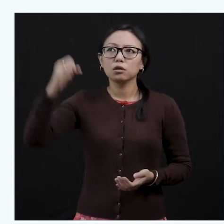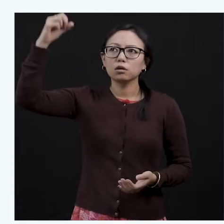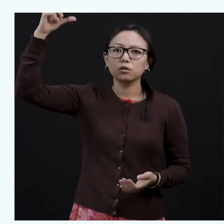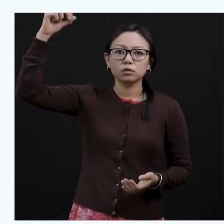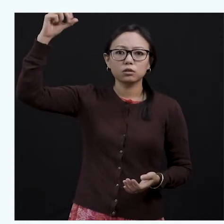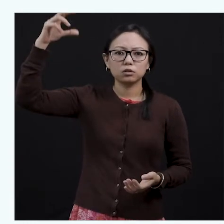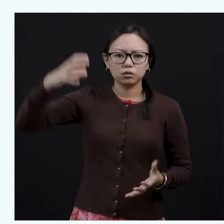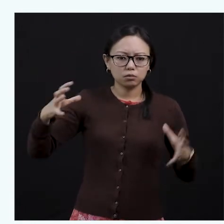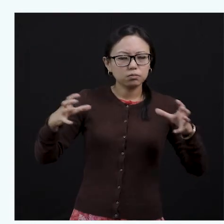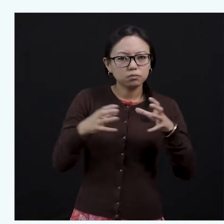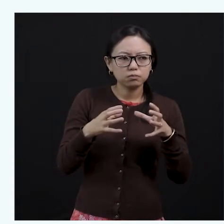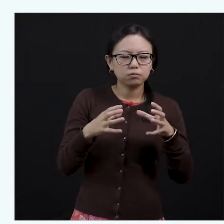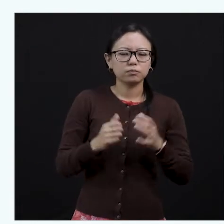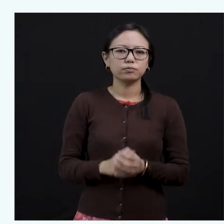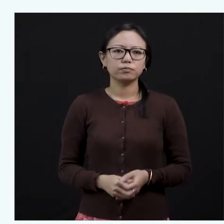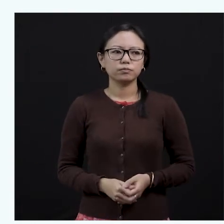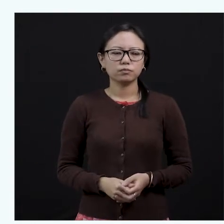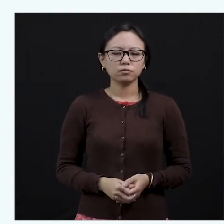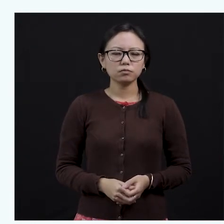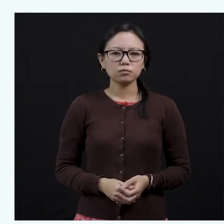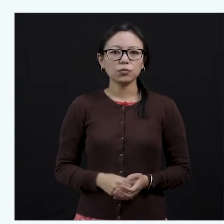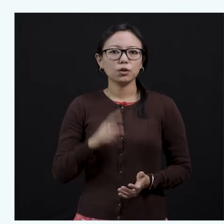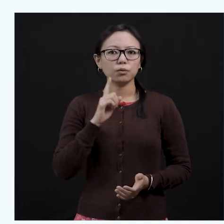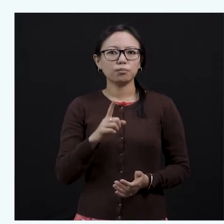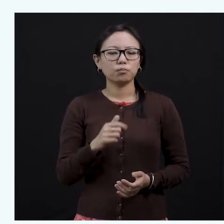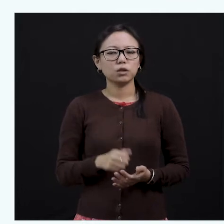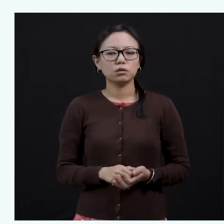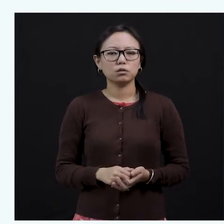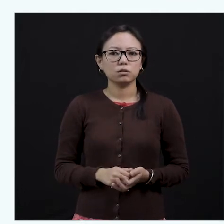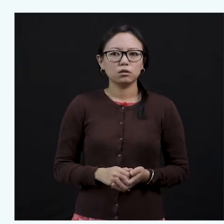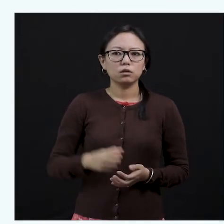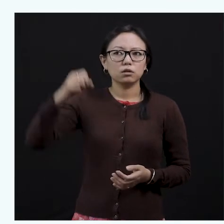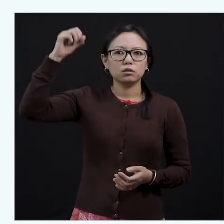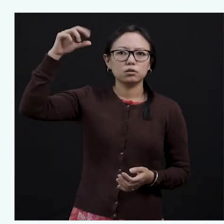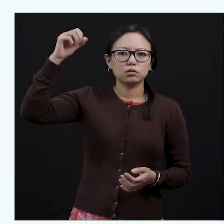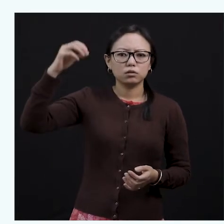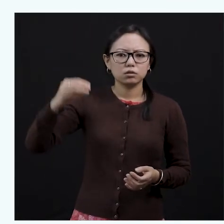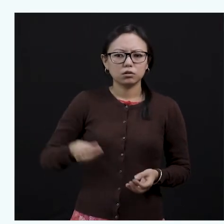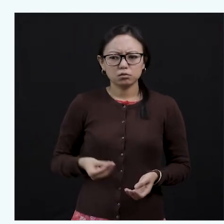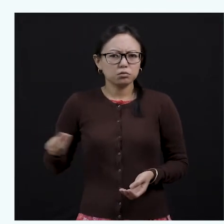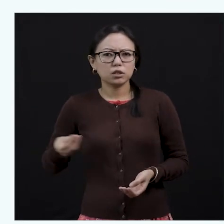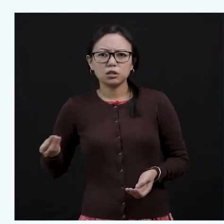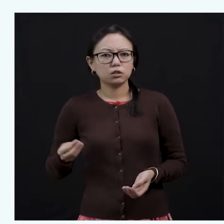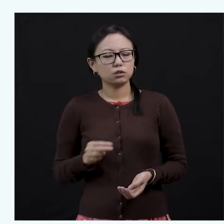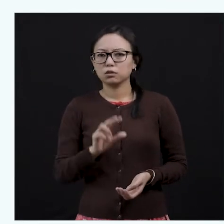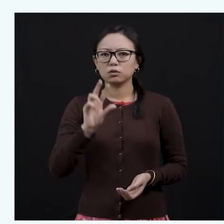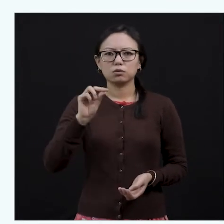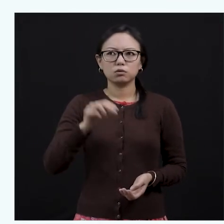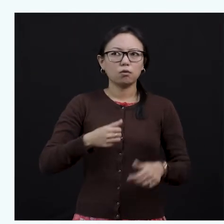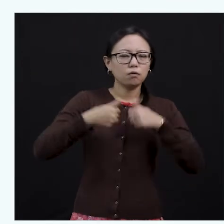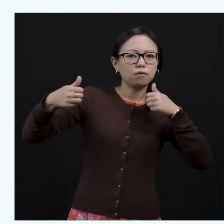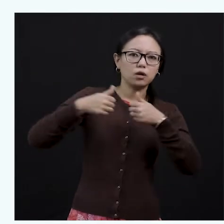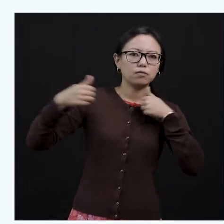actually the stars are very far away from one another, all right? It is very far. So when we talk about the heavenly